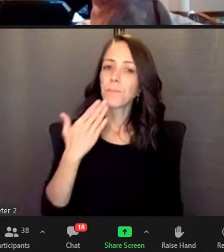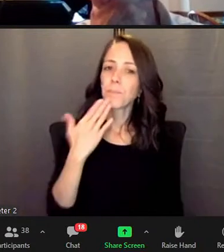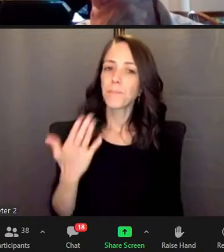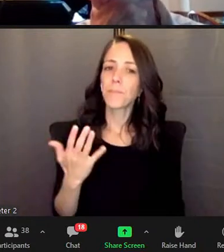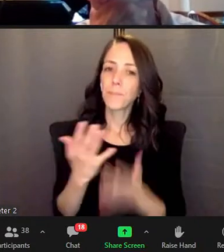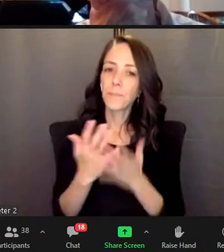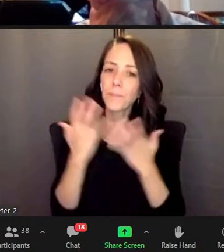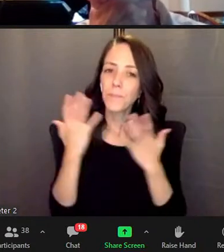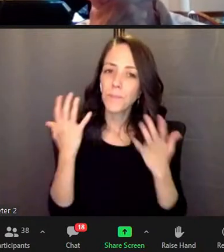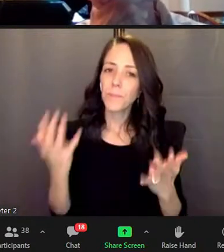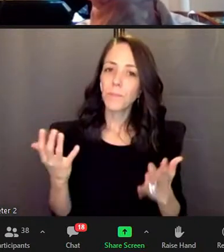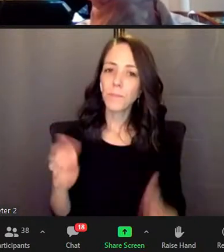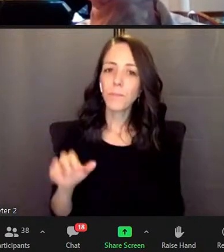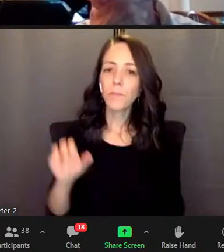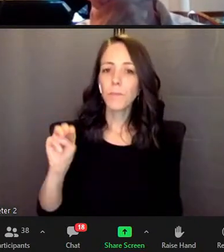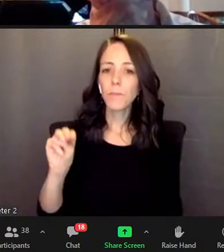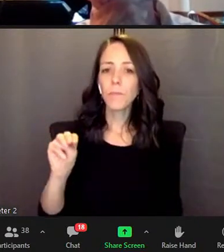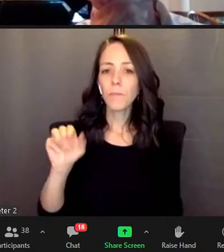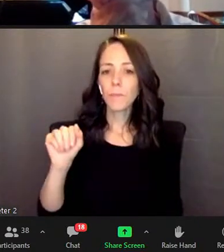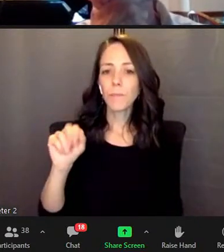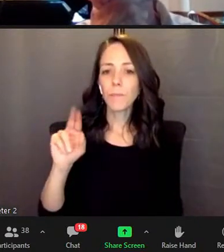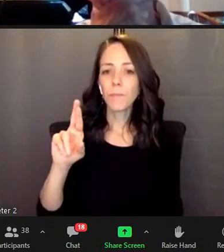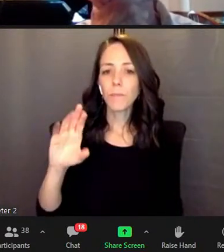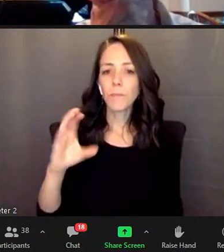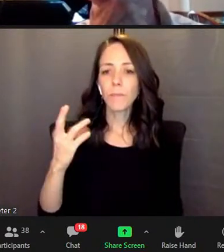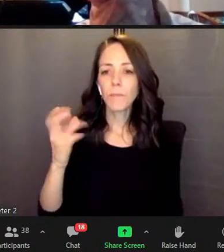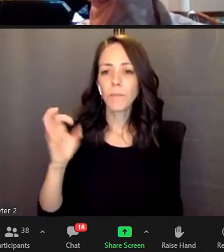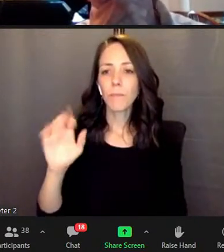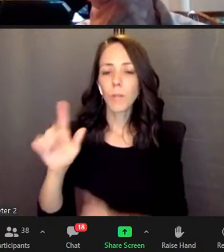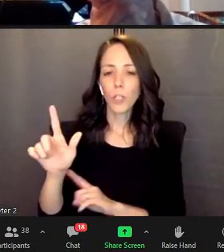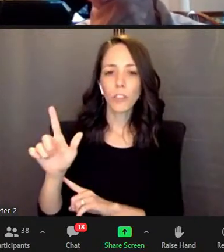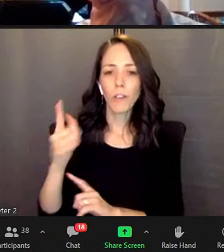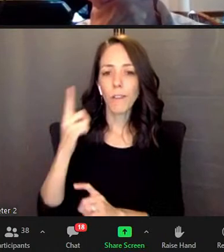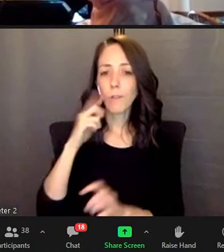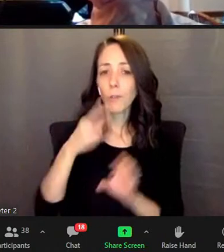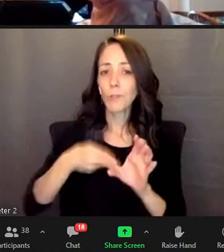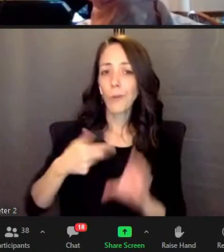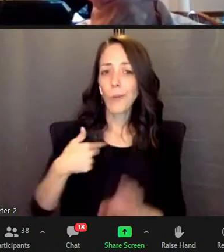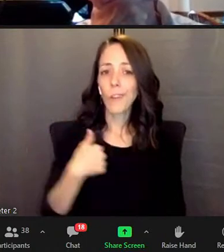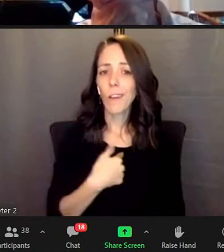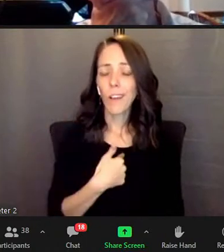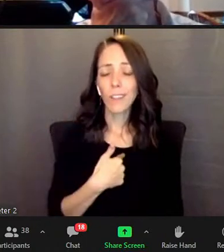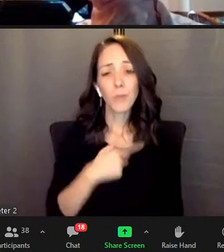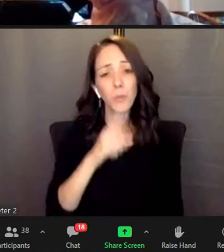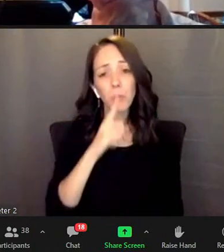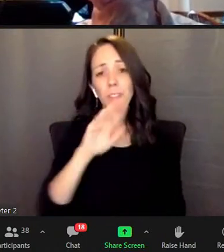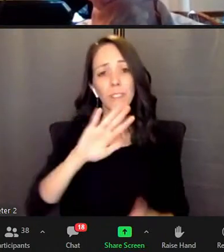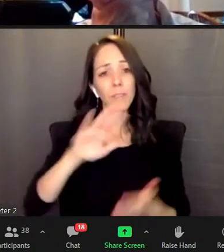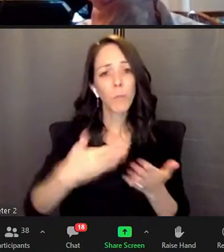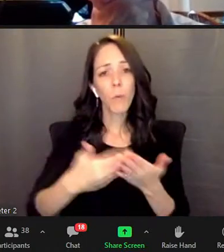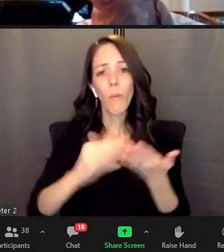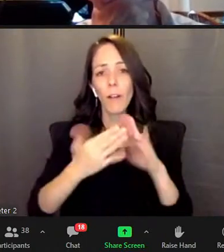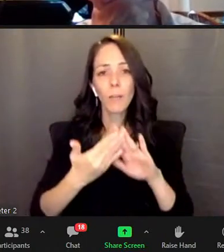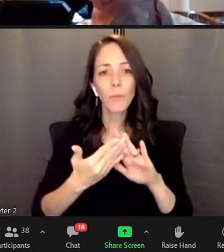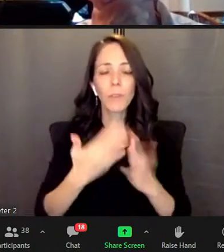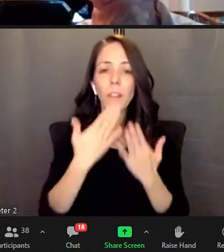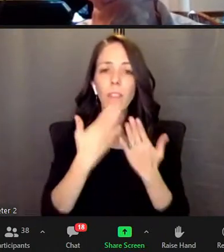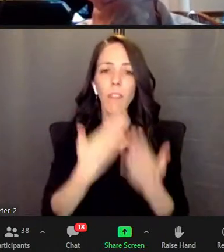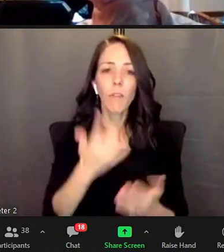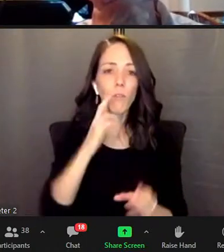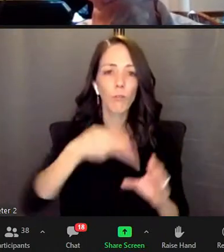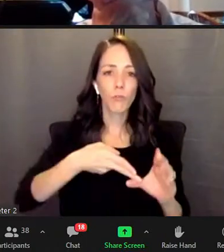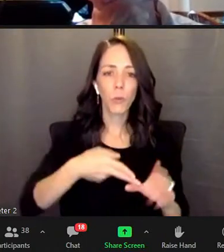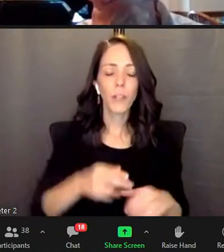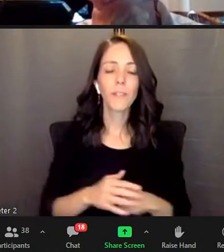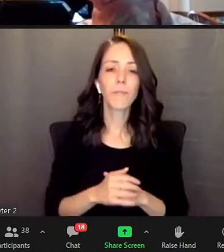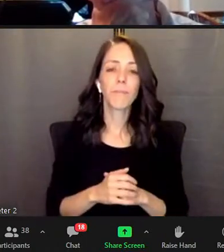much, Marshall, for joining us today, and for all of our community members who are here. So